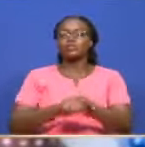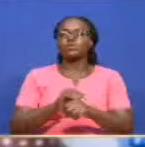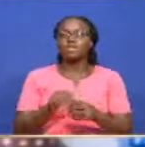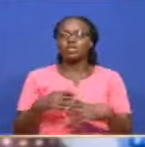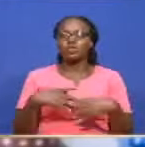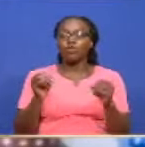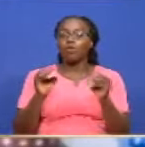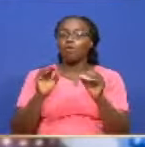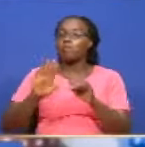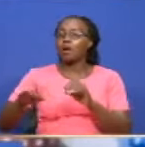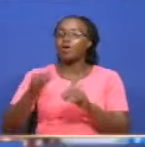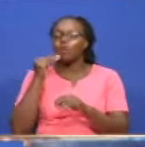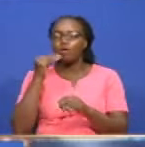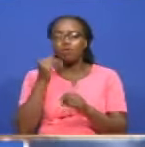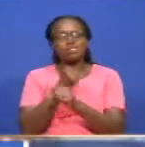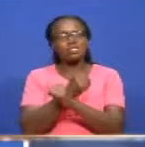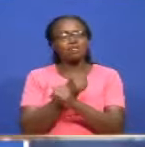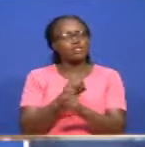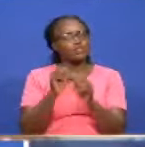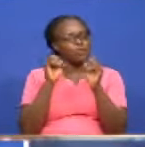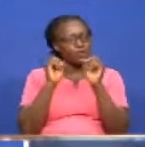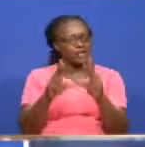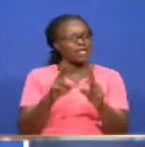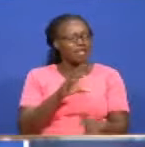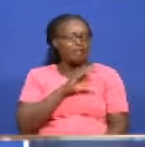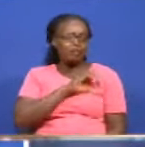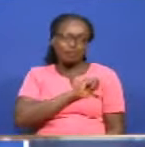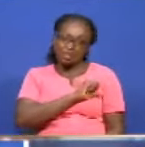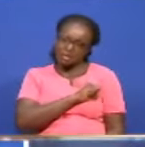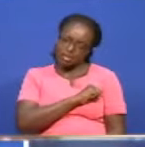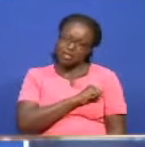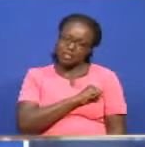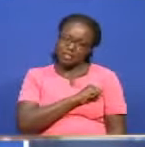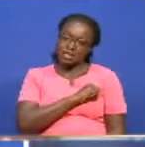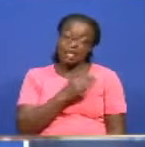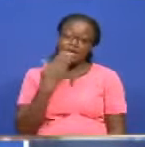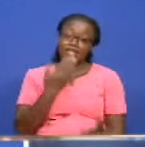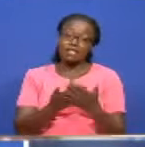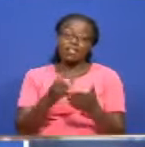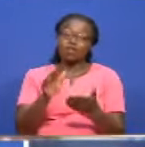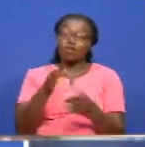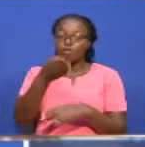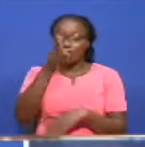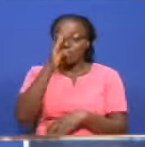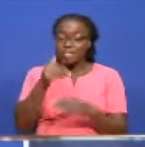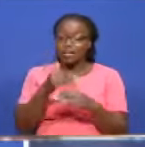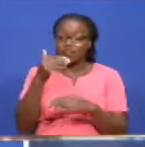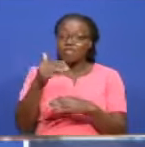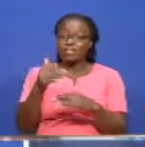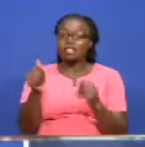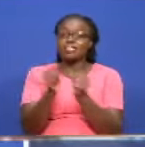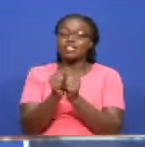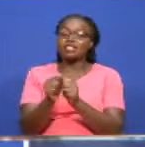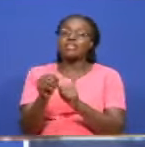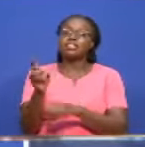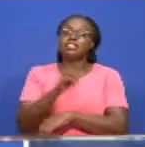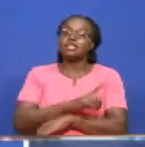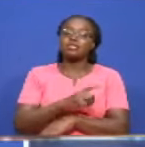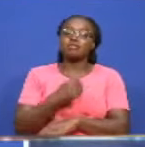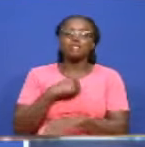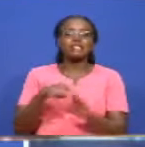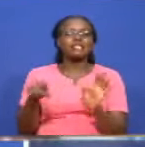nikiwa salama. So sina shida, ikabidi nivumilie tena. So nashukuru Mungu, after those 10 days, sahi ndo nikapatikana negative ya